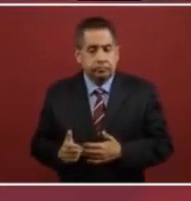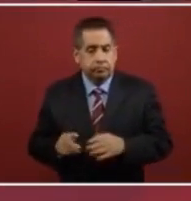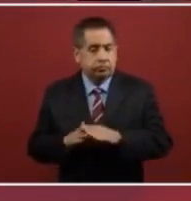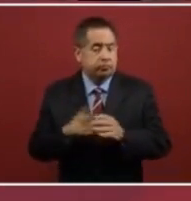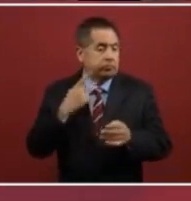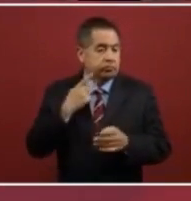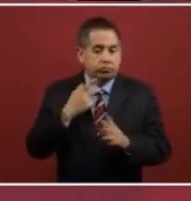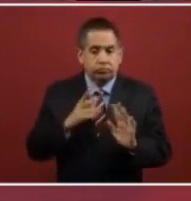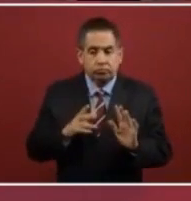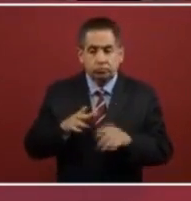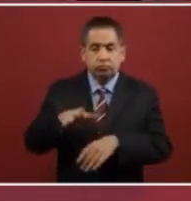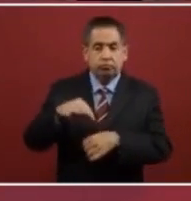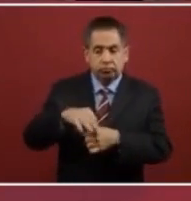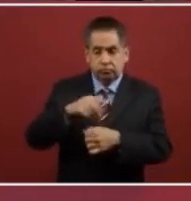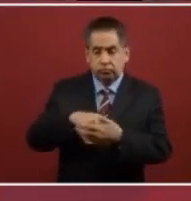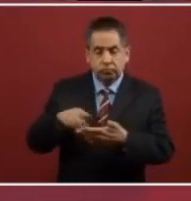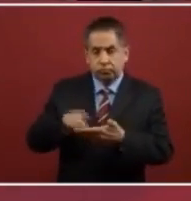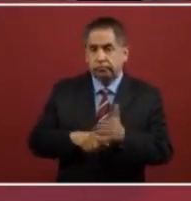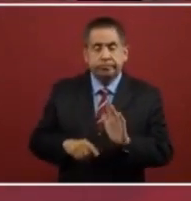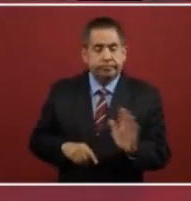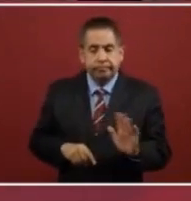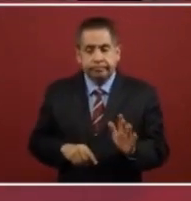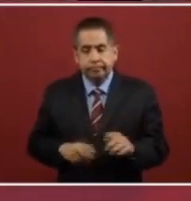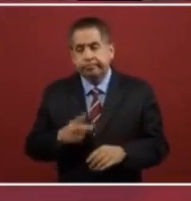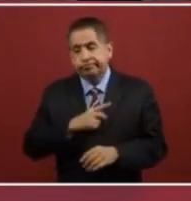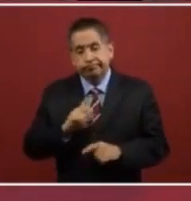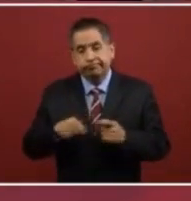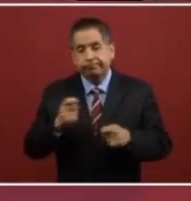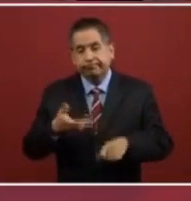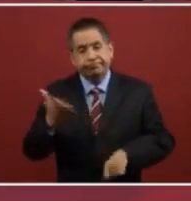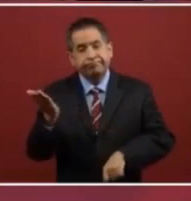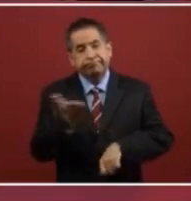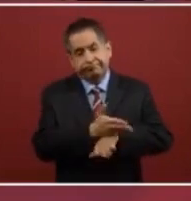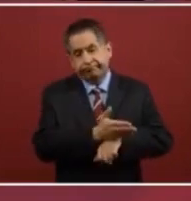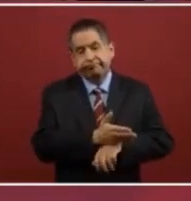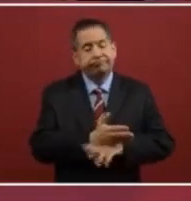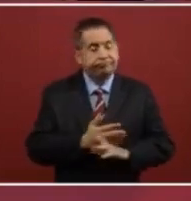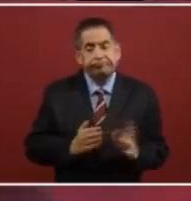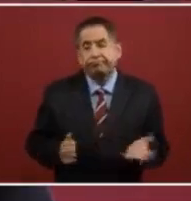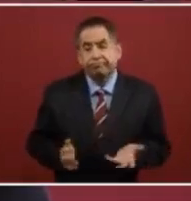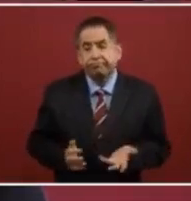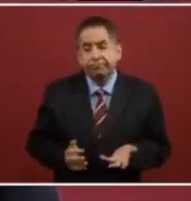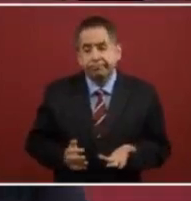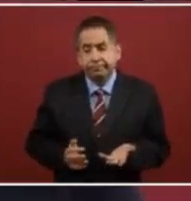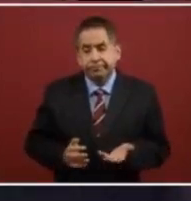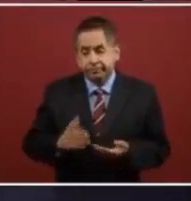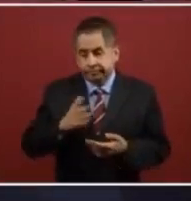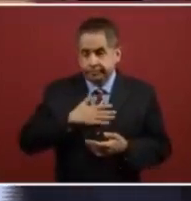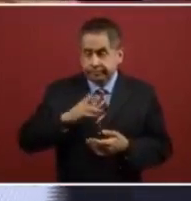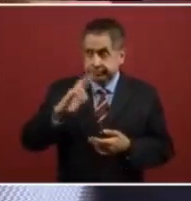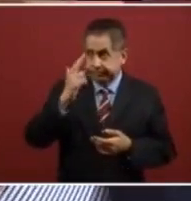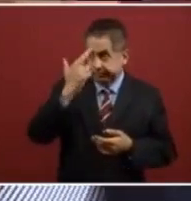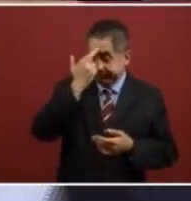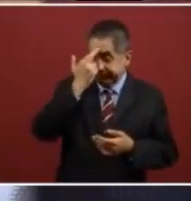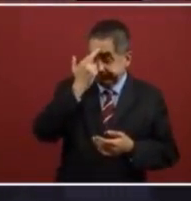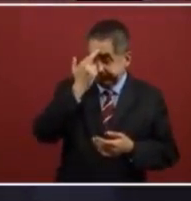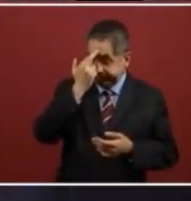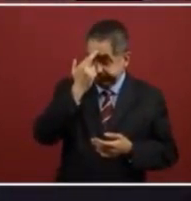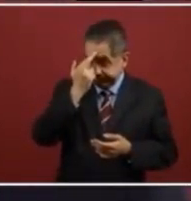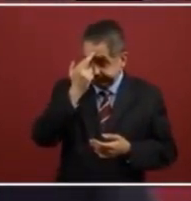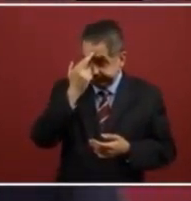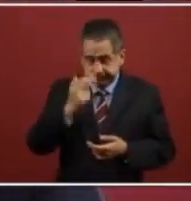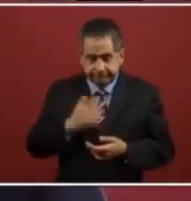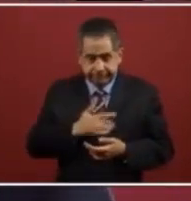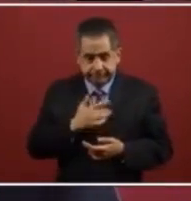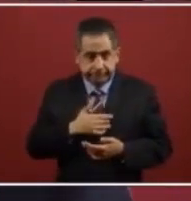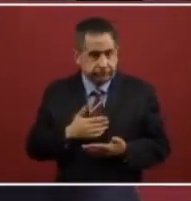intervene, políticos electorales, but not pues in sería sancionado. if Recuerdo they were to